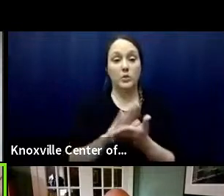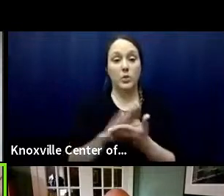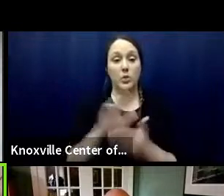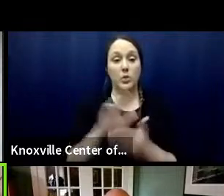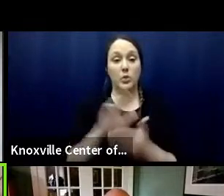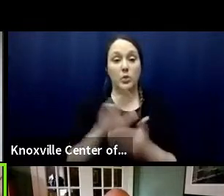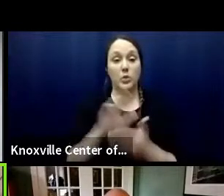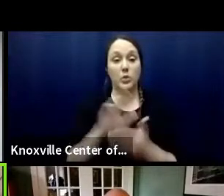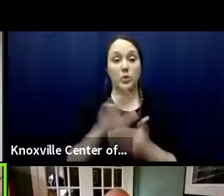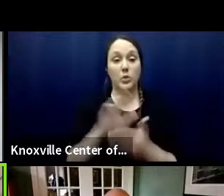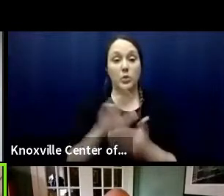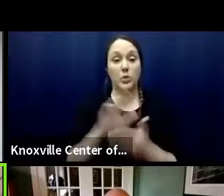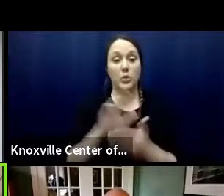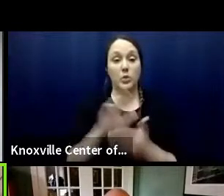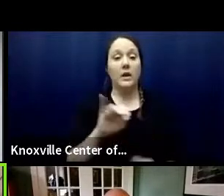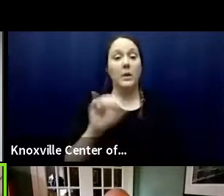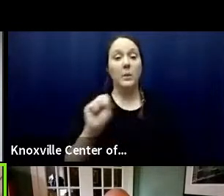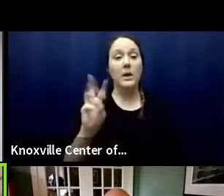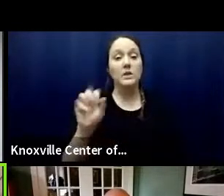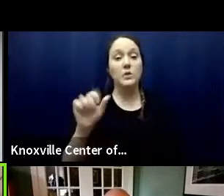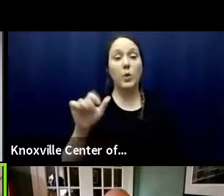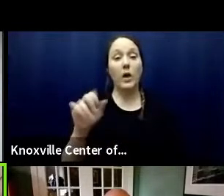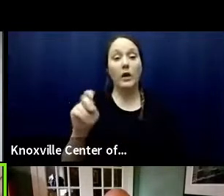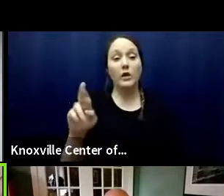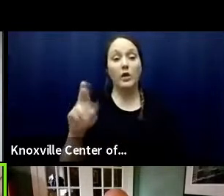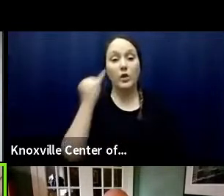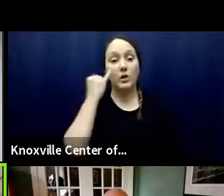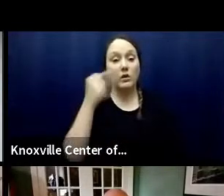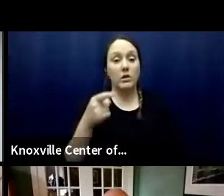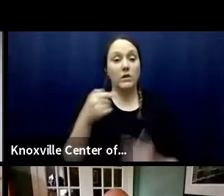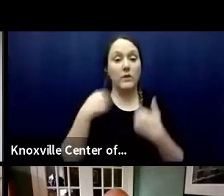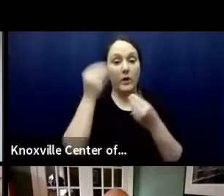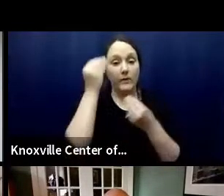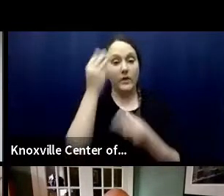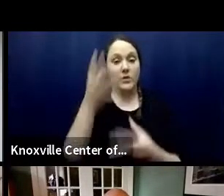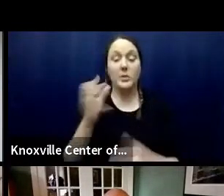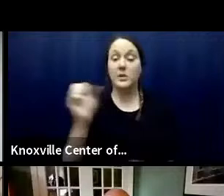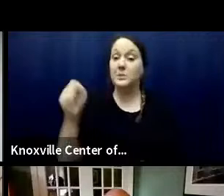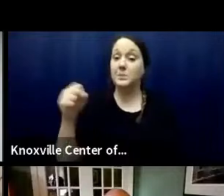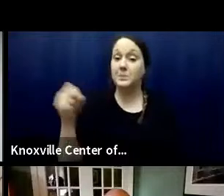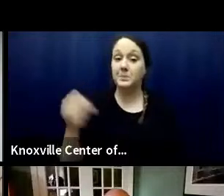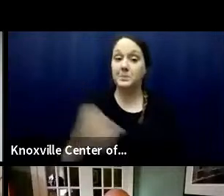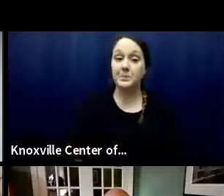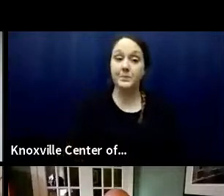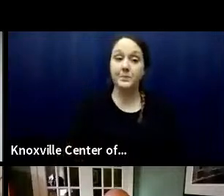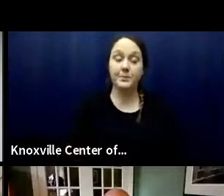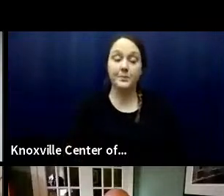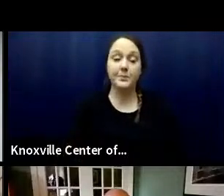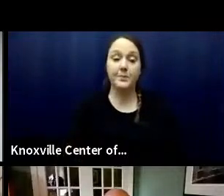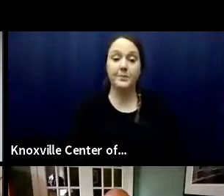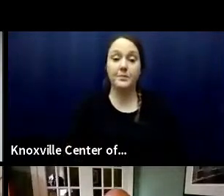And Ms. Wagner, if you have some information for us. Yes. Thank you.